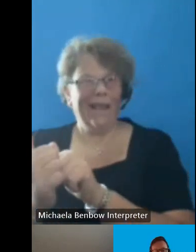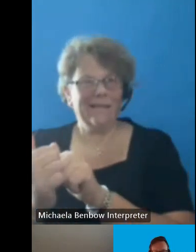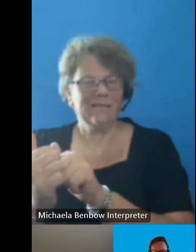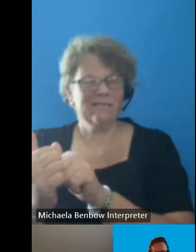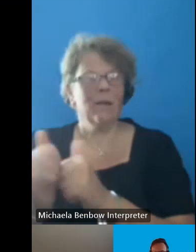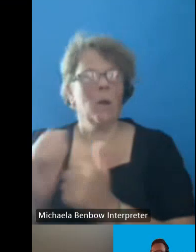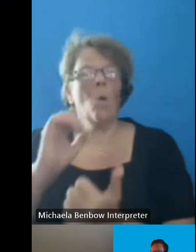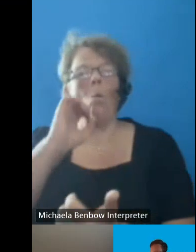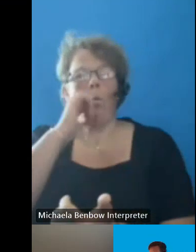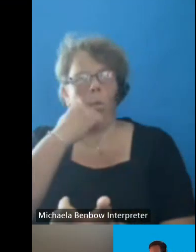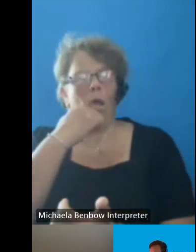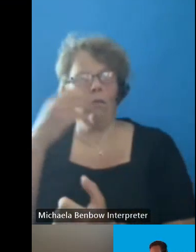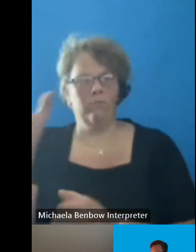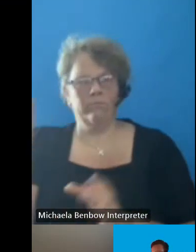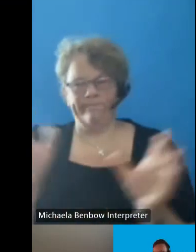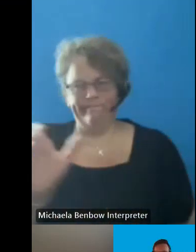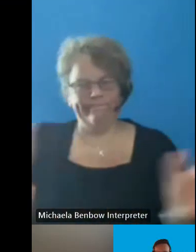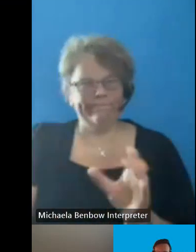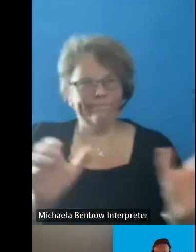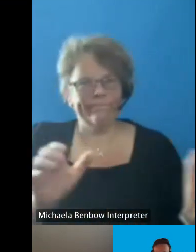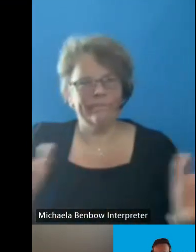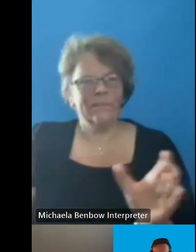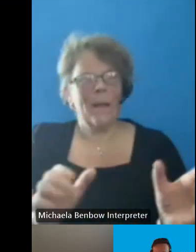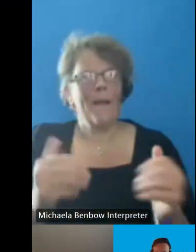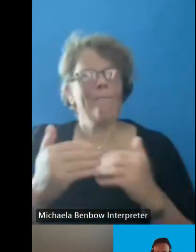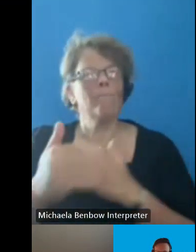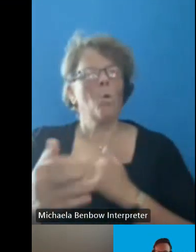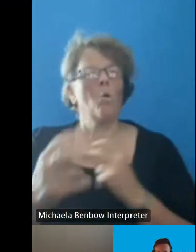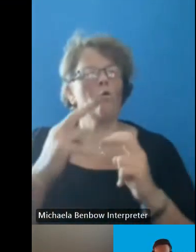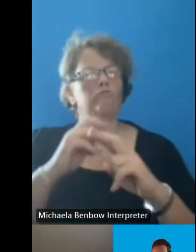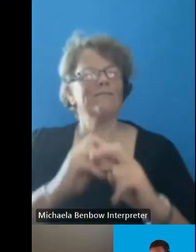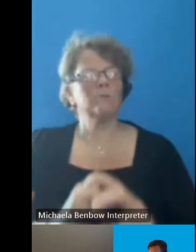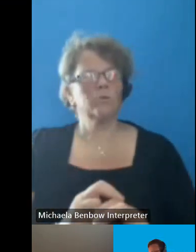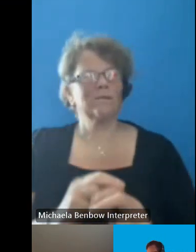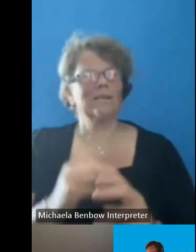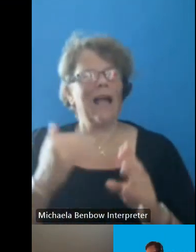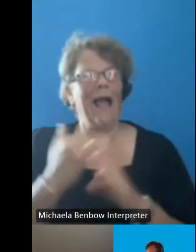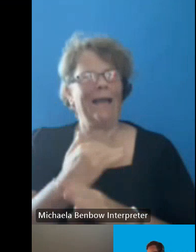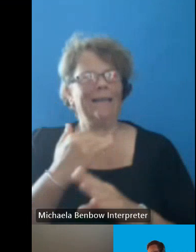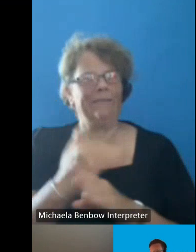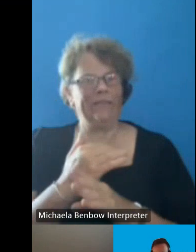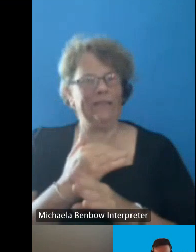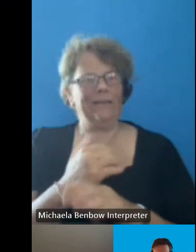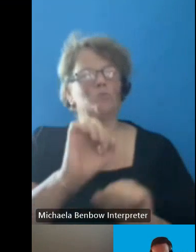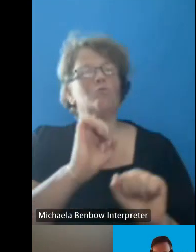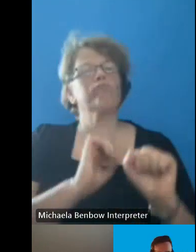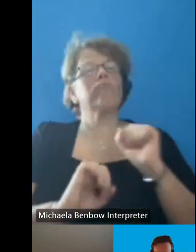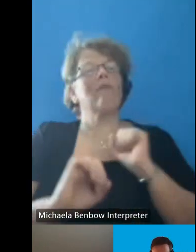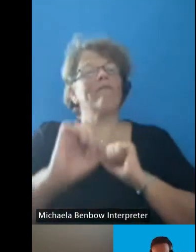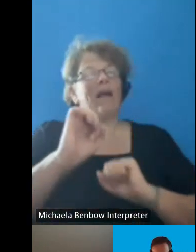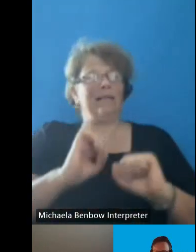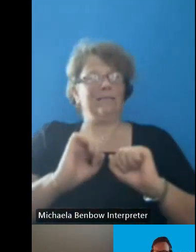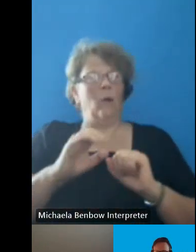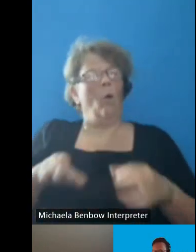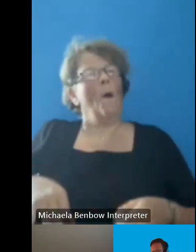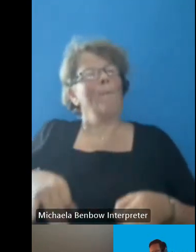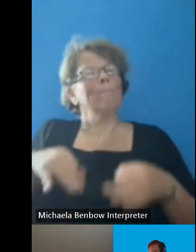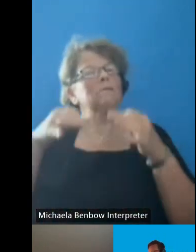will be allocating more resource to activities that will prevent, postpone, or